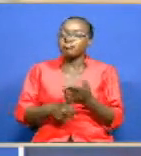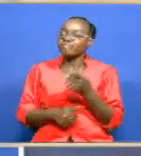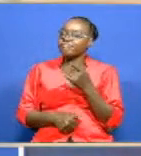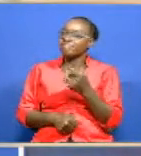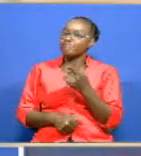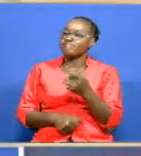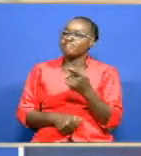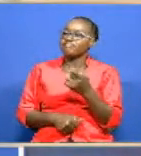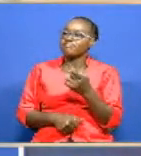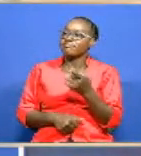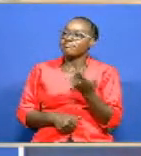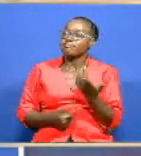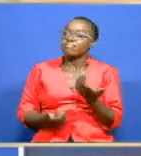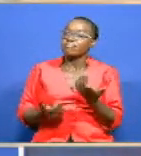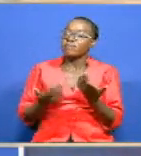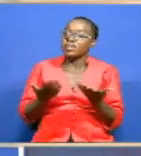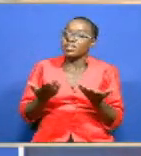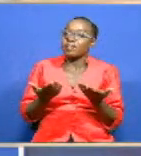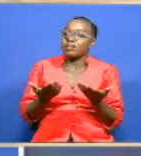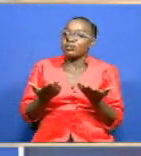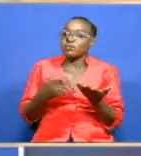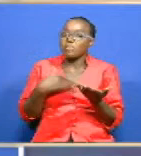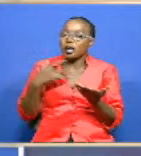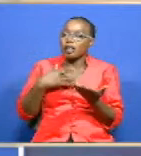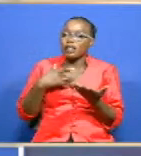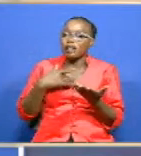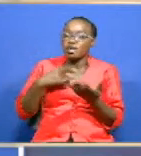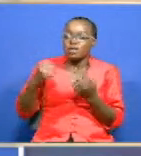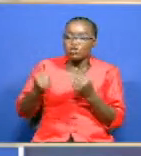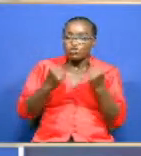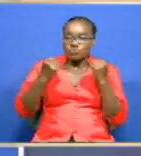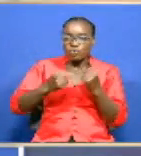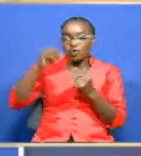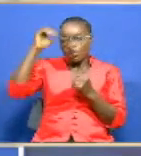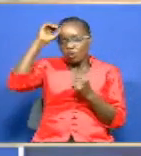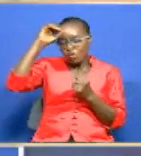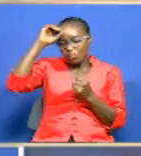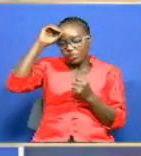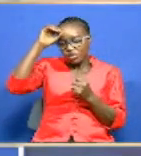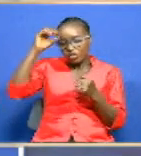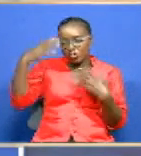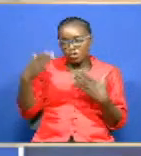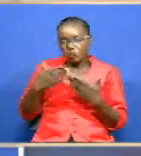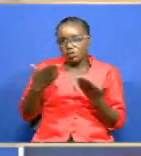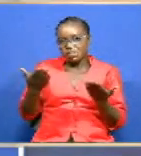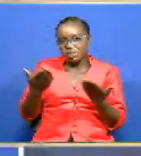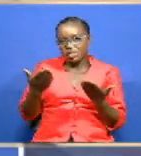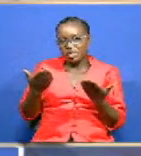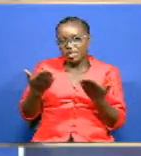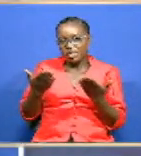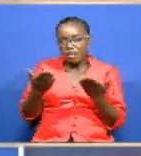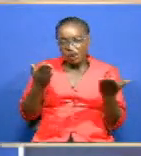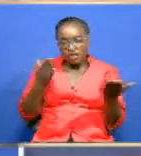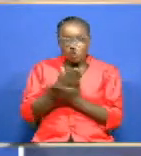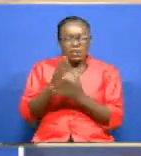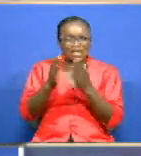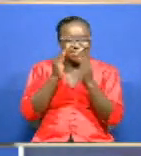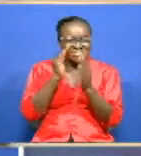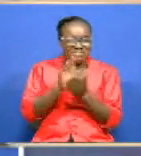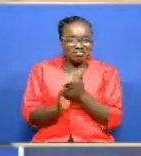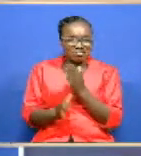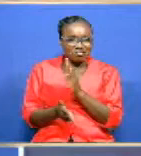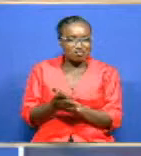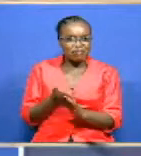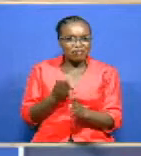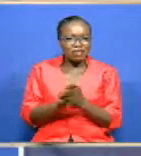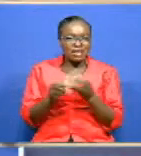appears to vindicate my strong view that there are people who are not being candid and frank on